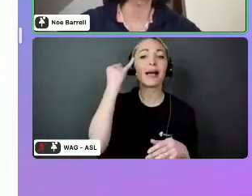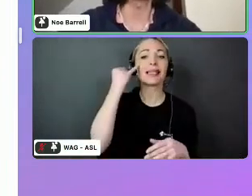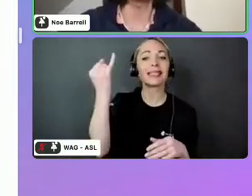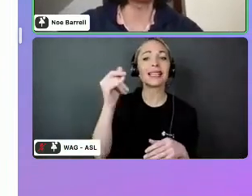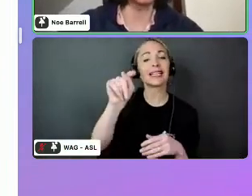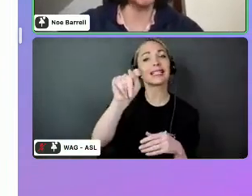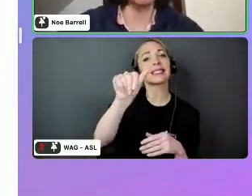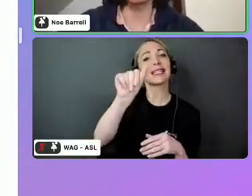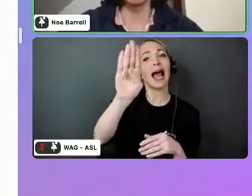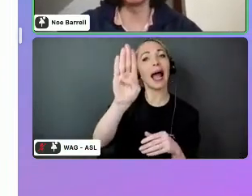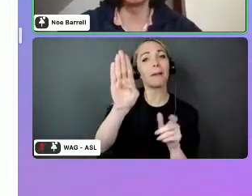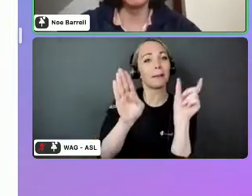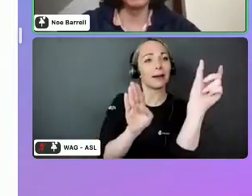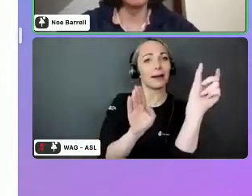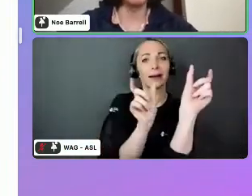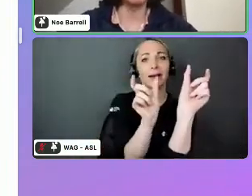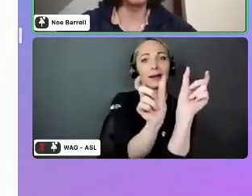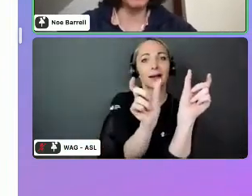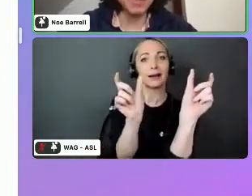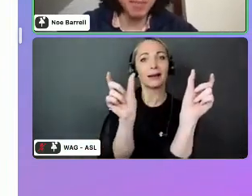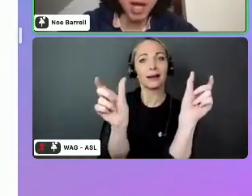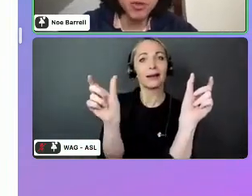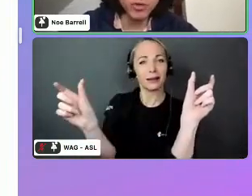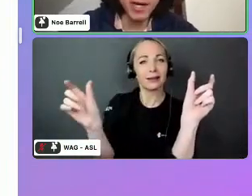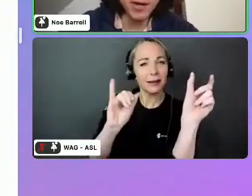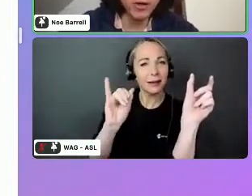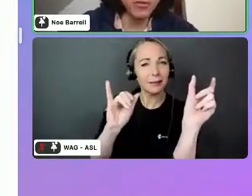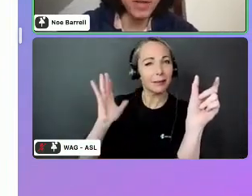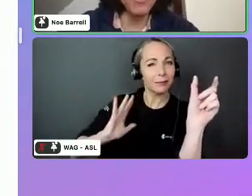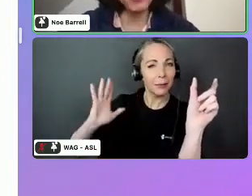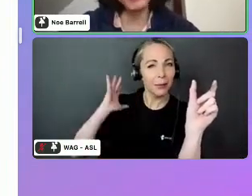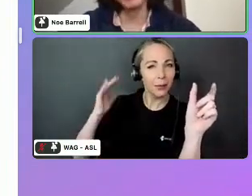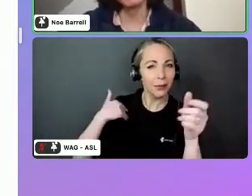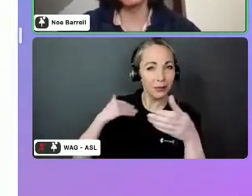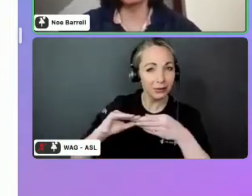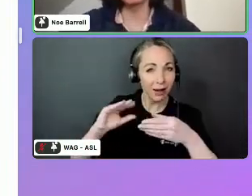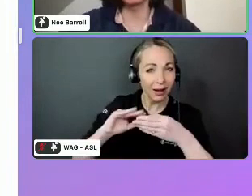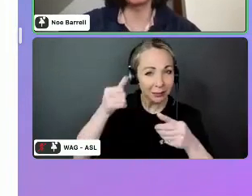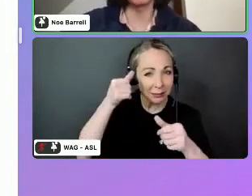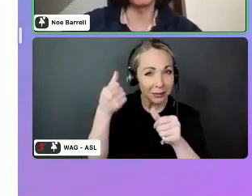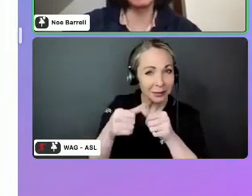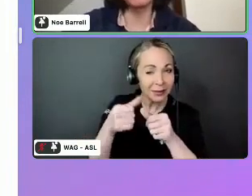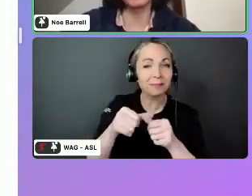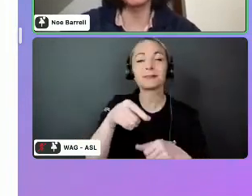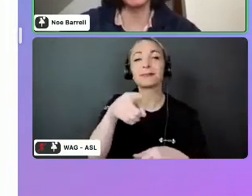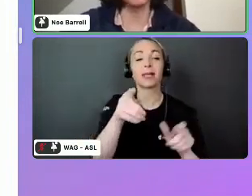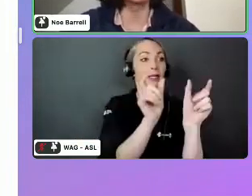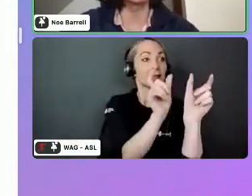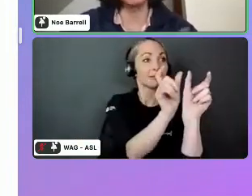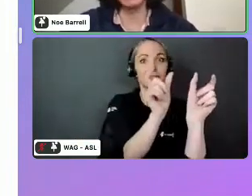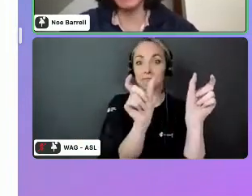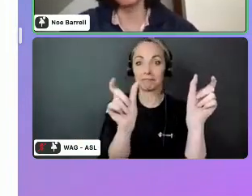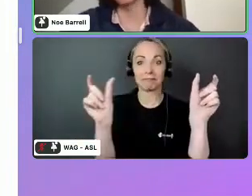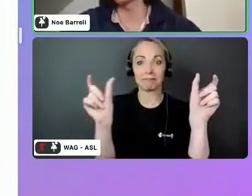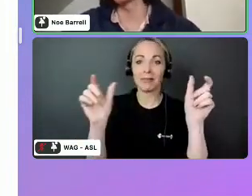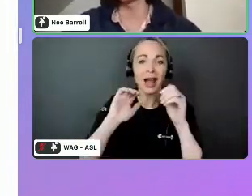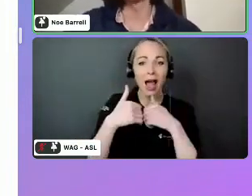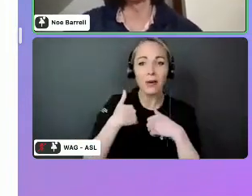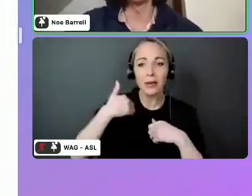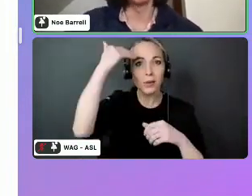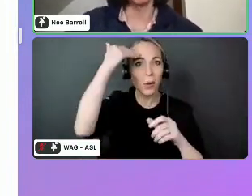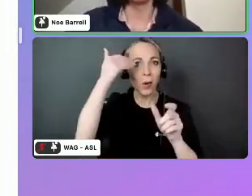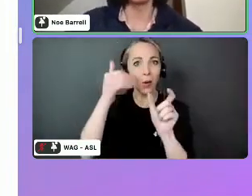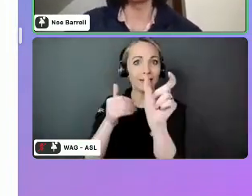by considering it on its own. But because of this module in our neural network, we can consider the relationships that objects may have with one